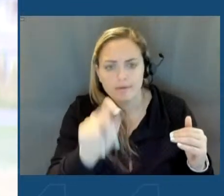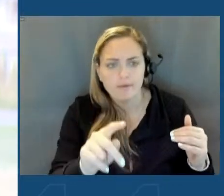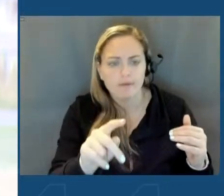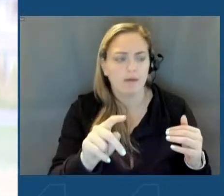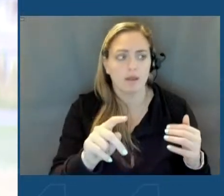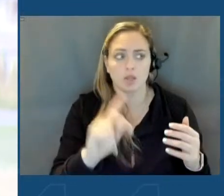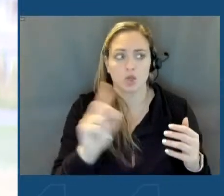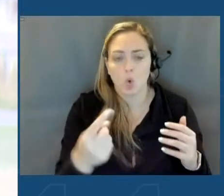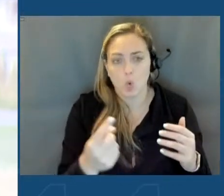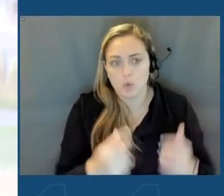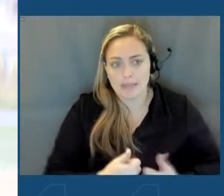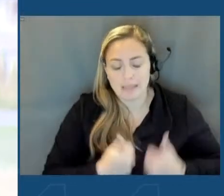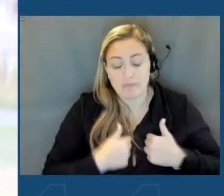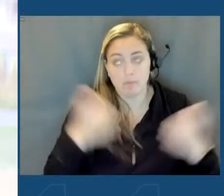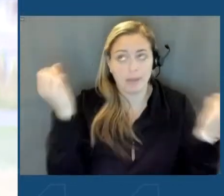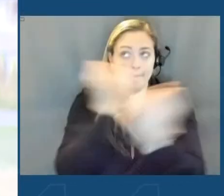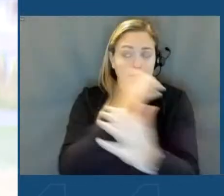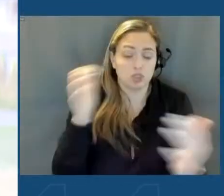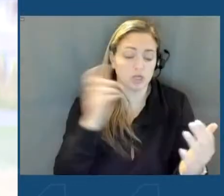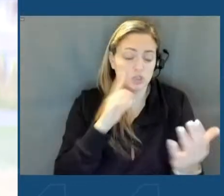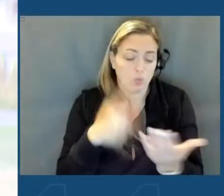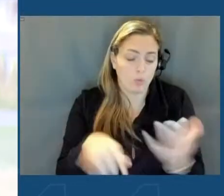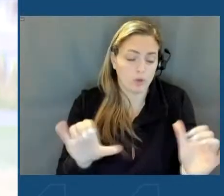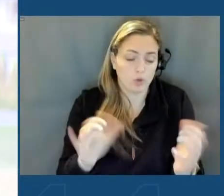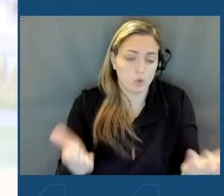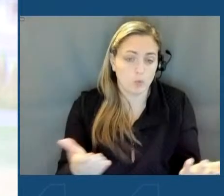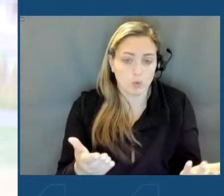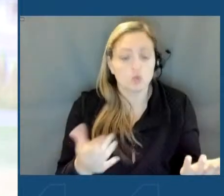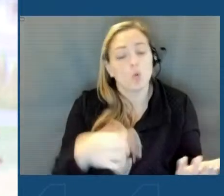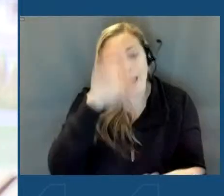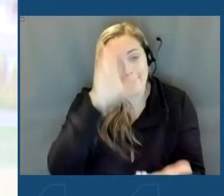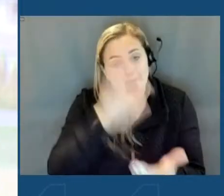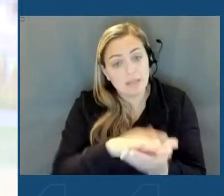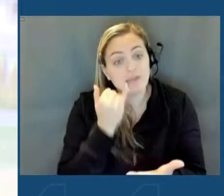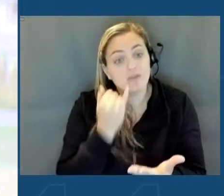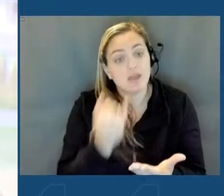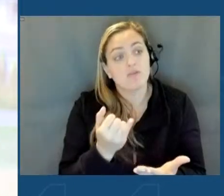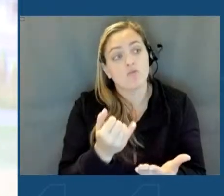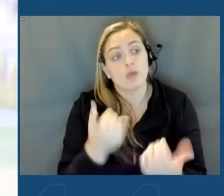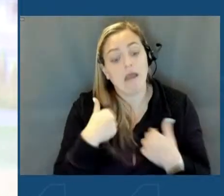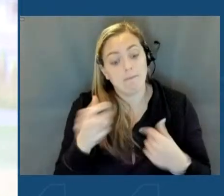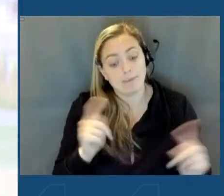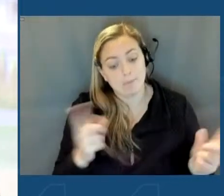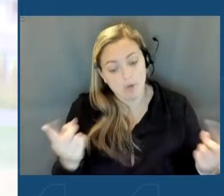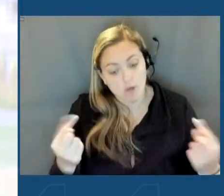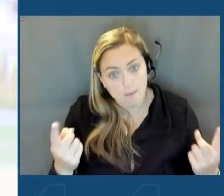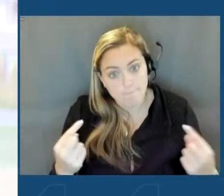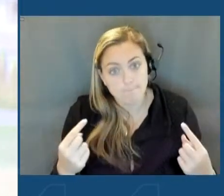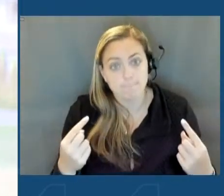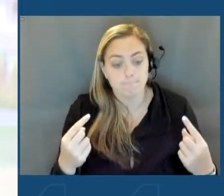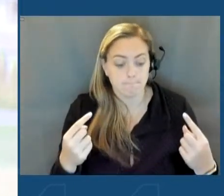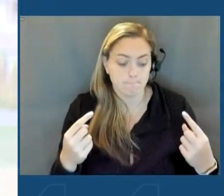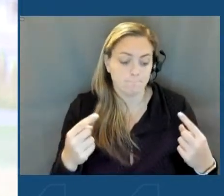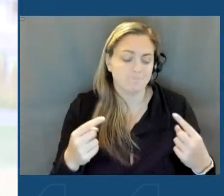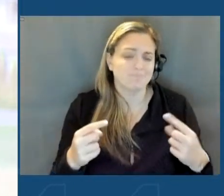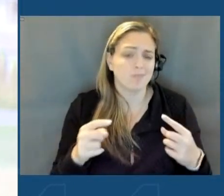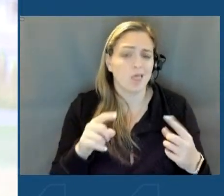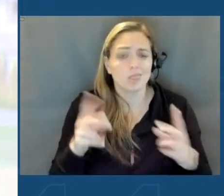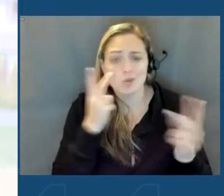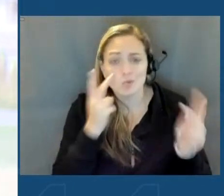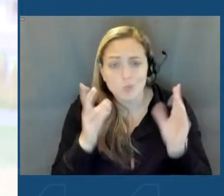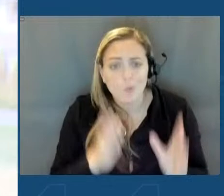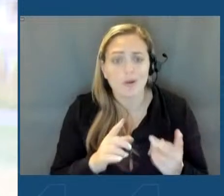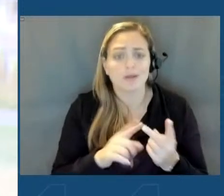you're only limited by your imagination and what we can do there. So I do believe that as we bring people down, the residents, the out-of-town tourists, the